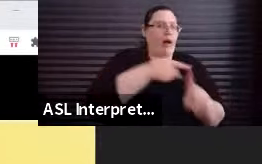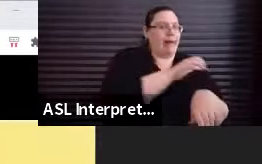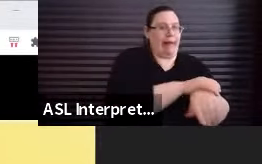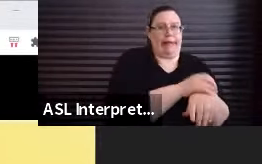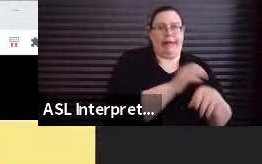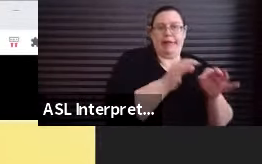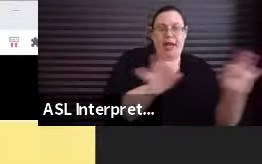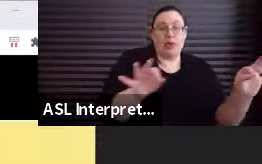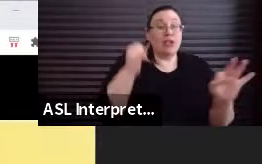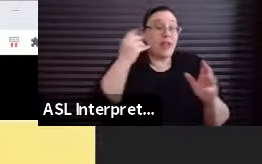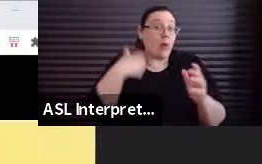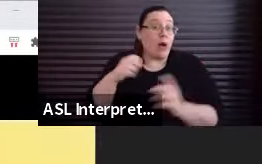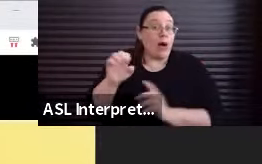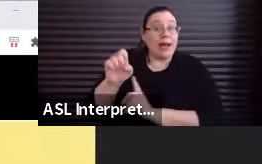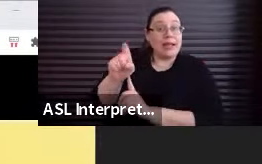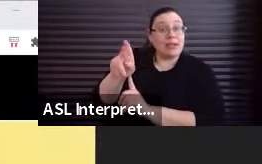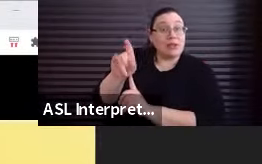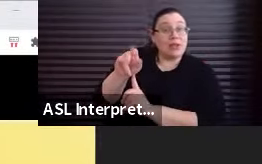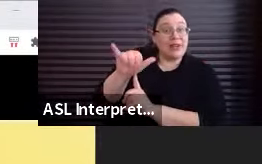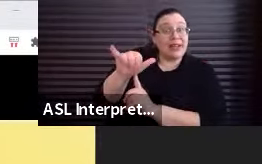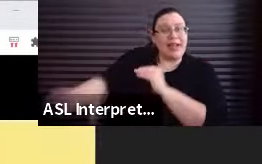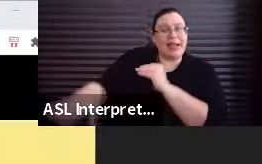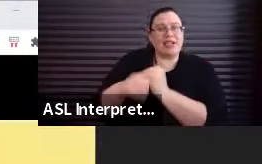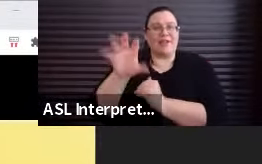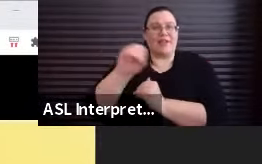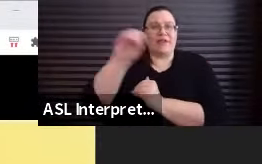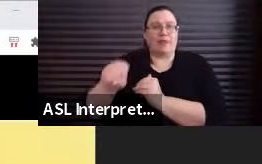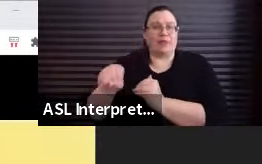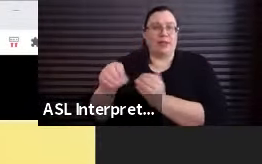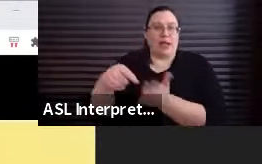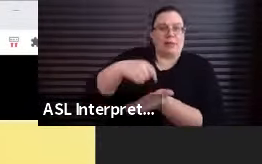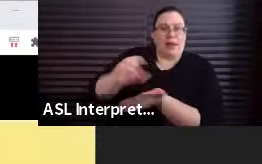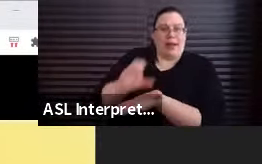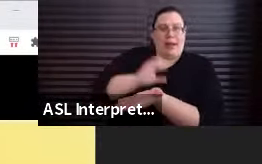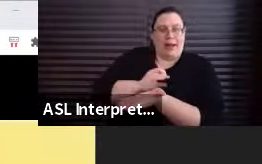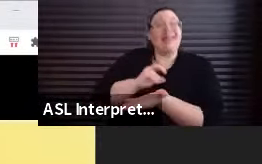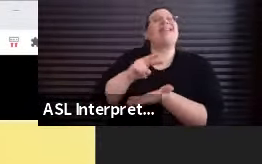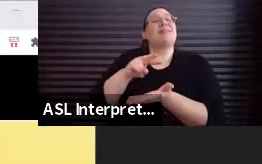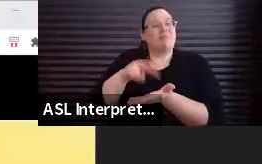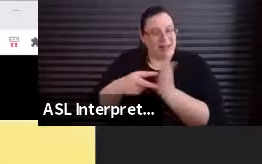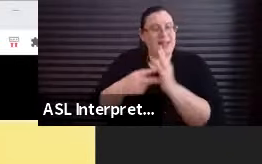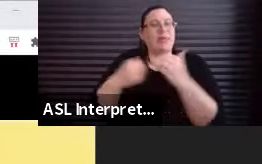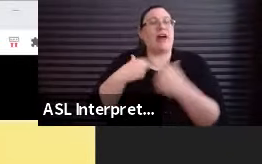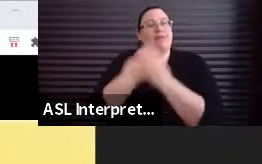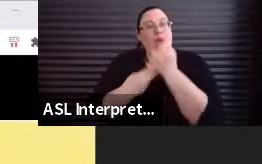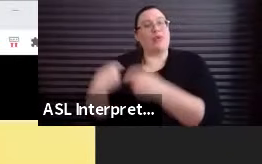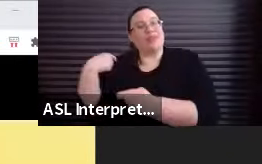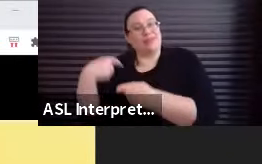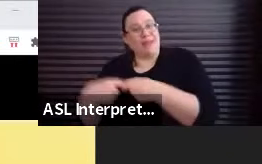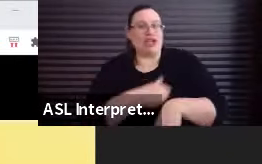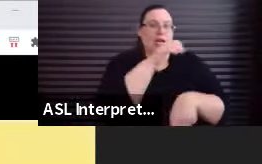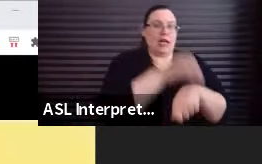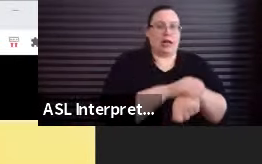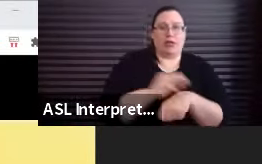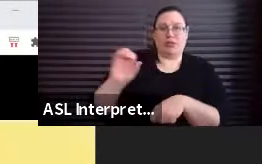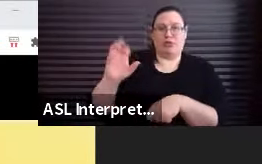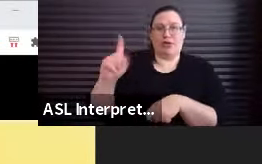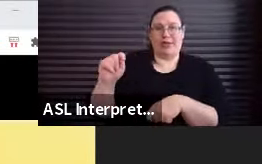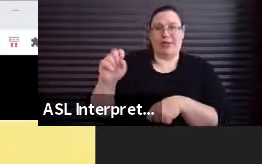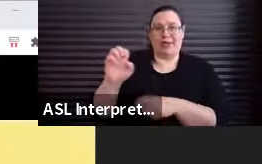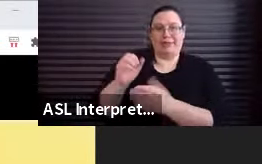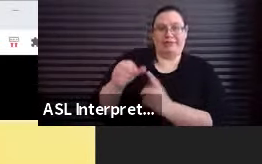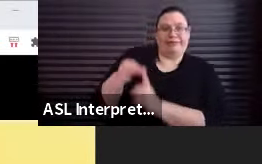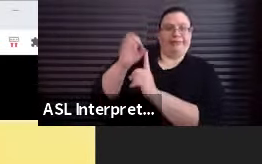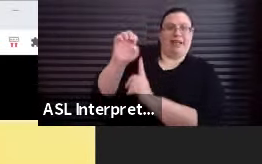pay an additional 50%. And now they have both the Spanish market and the English market. A seasonal commercial